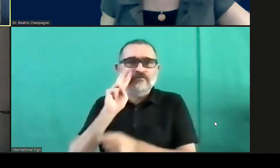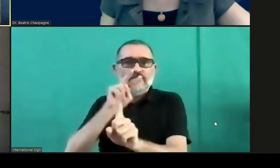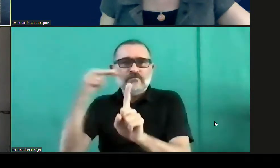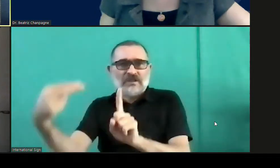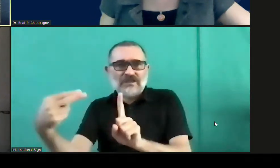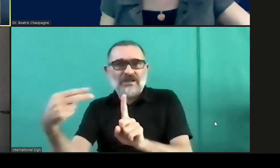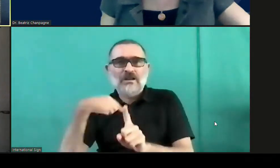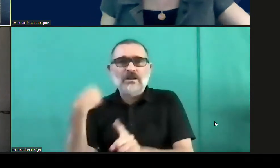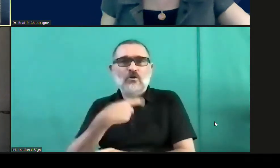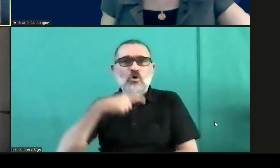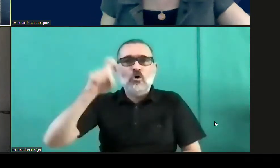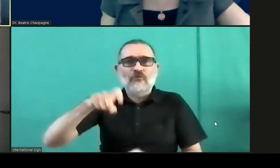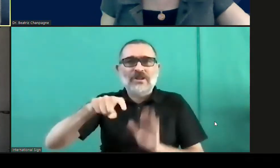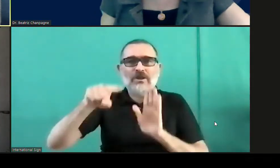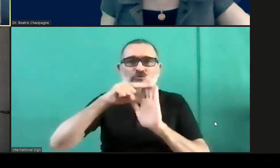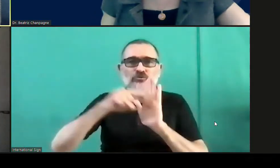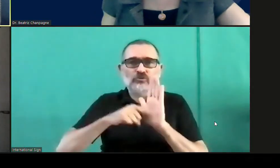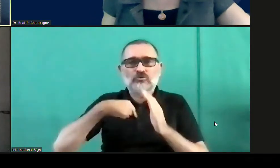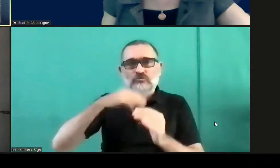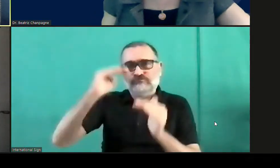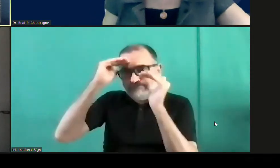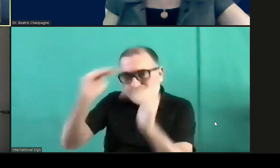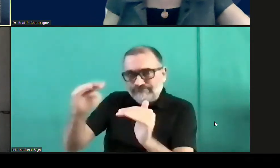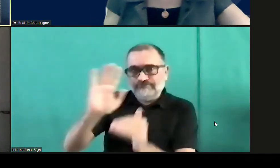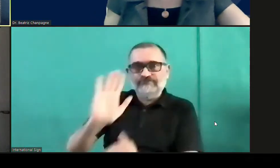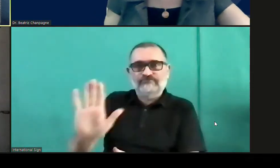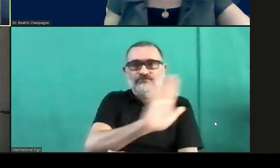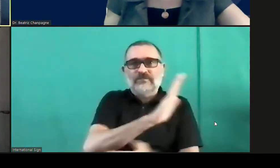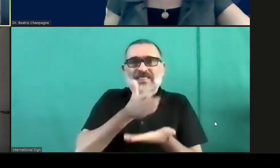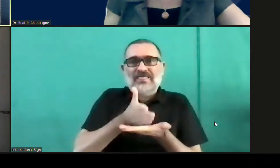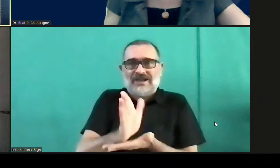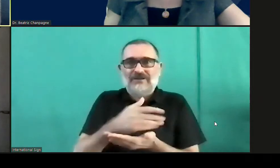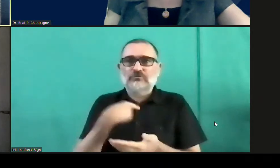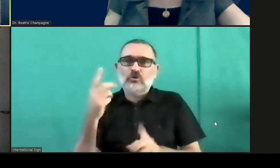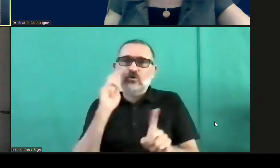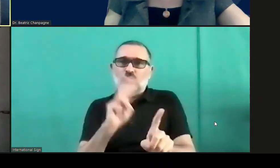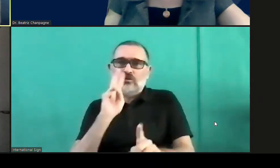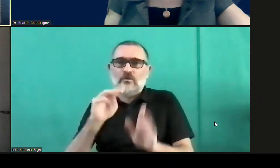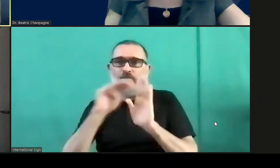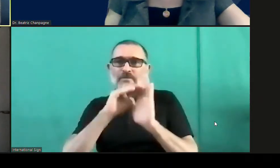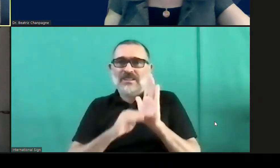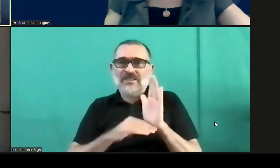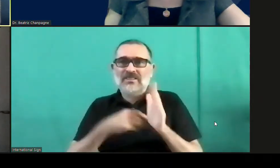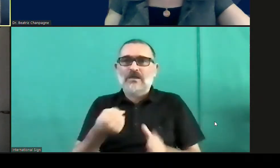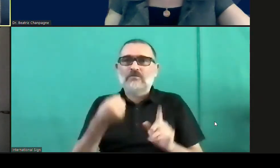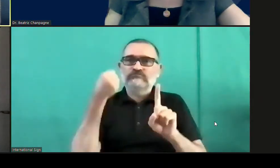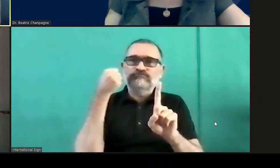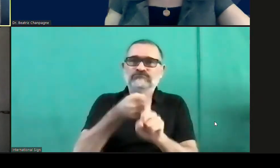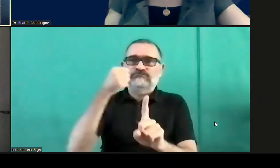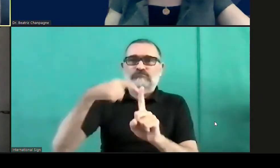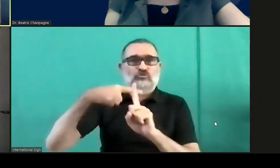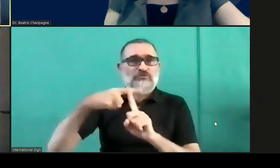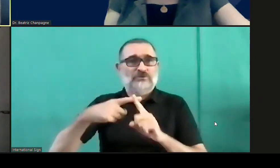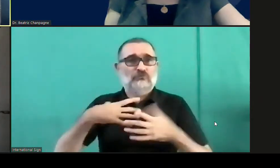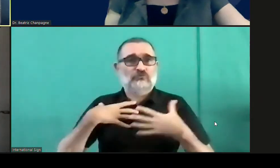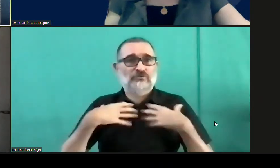saying, continuing with my motto for today, let's not react, let's anticipate. In this